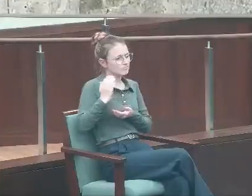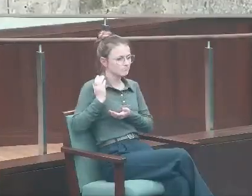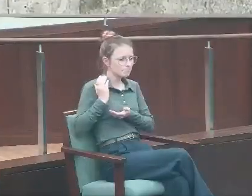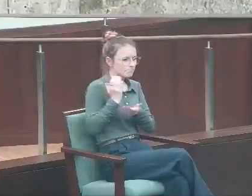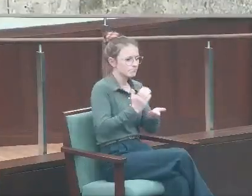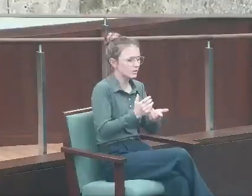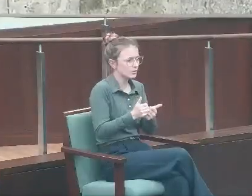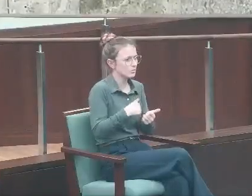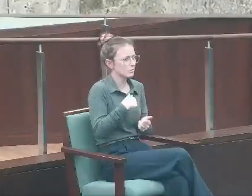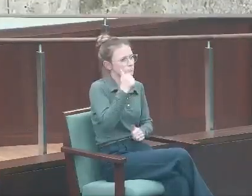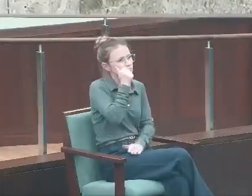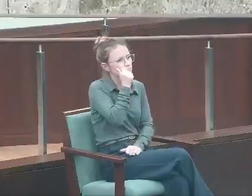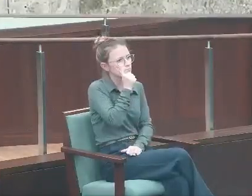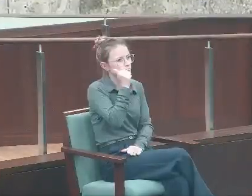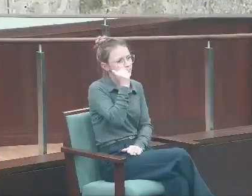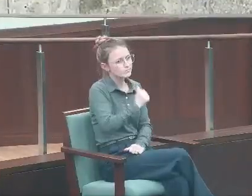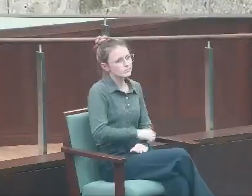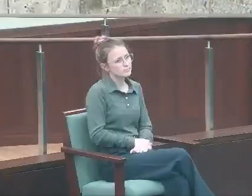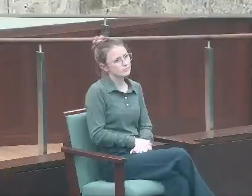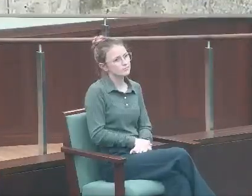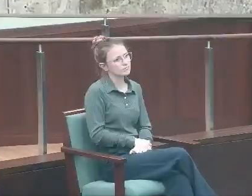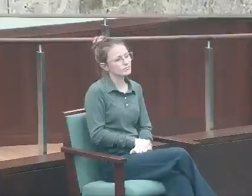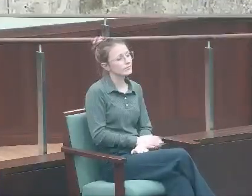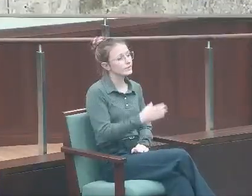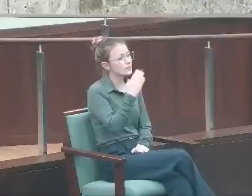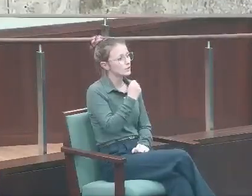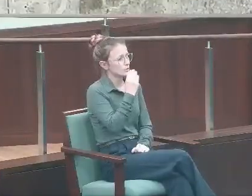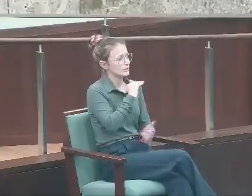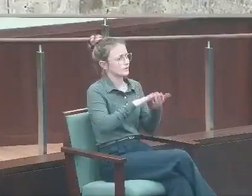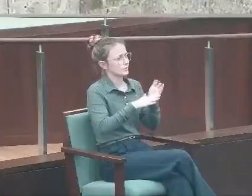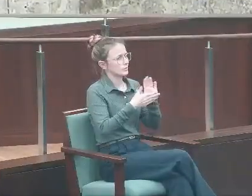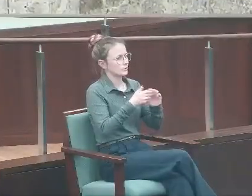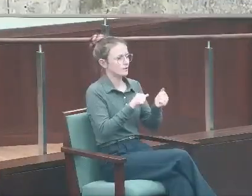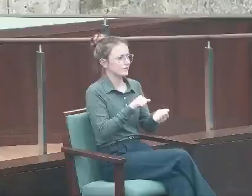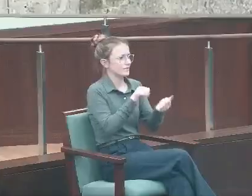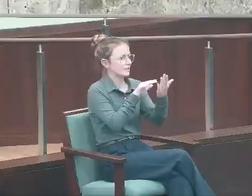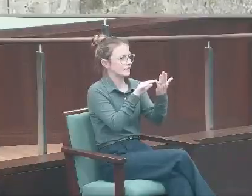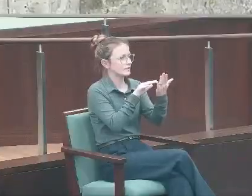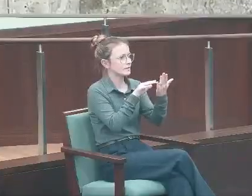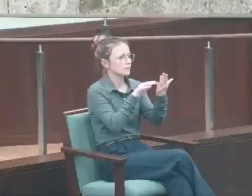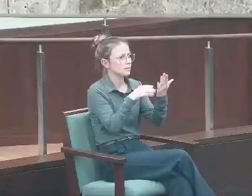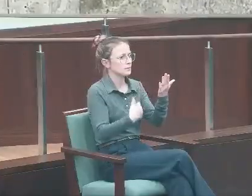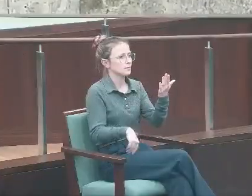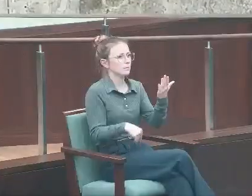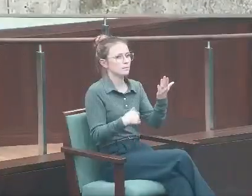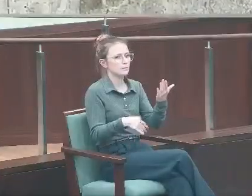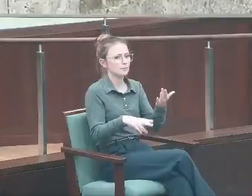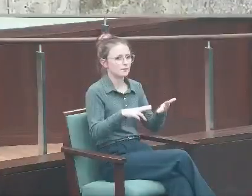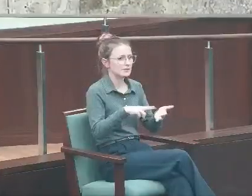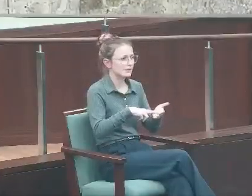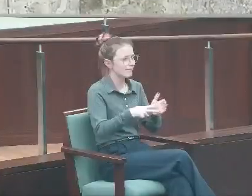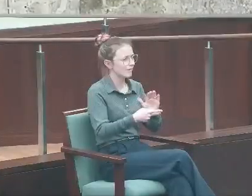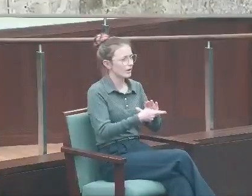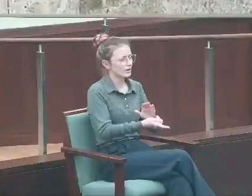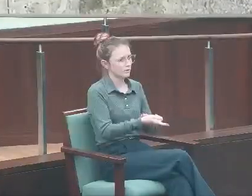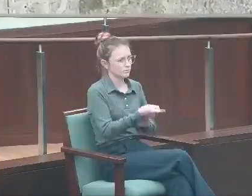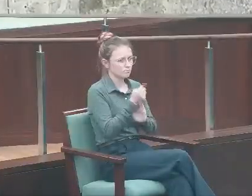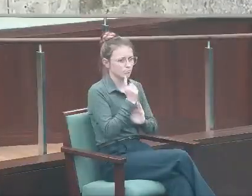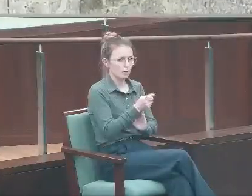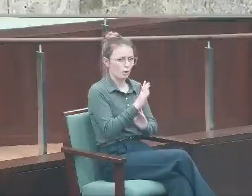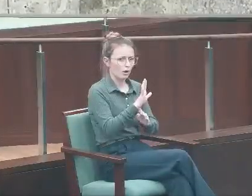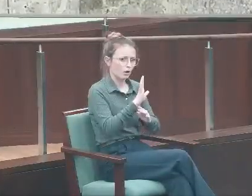every single day. The Jewish community faces a defining and challenging moment as we